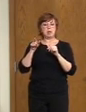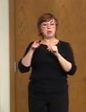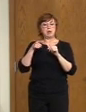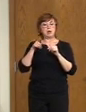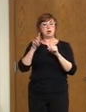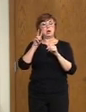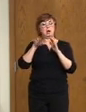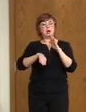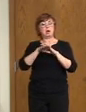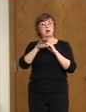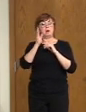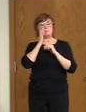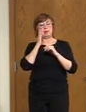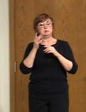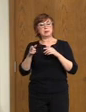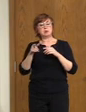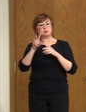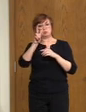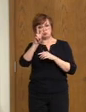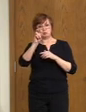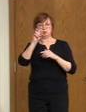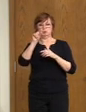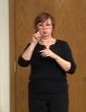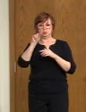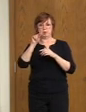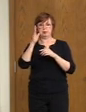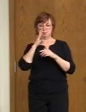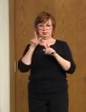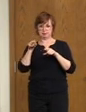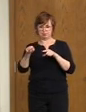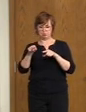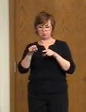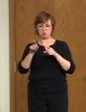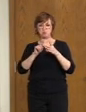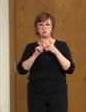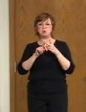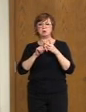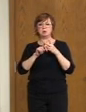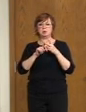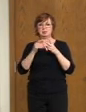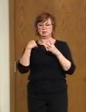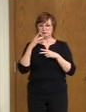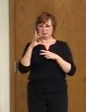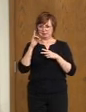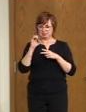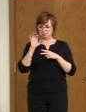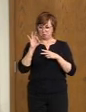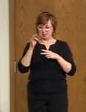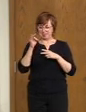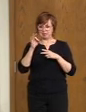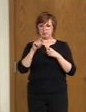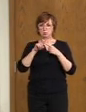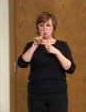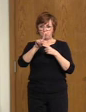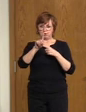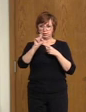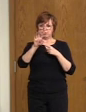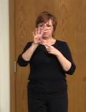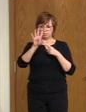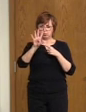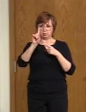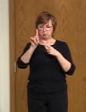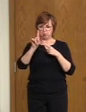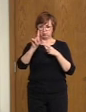is a 220-plus bed affiliated long-term care facility as of December 9th, 141 residents